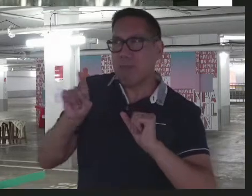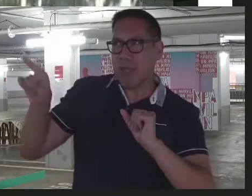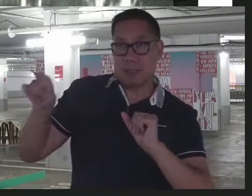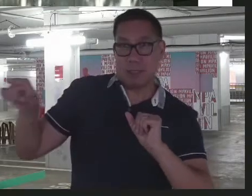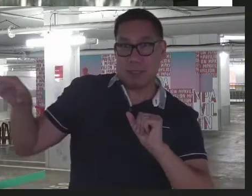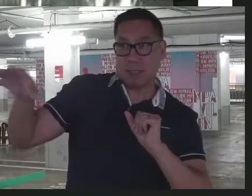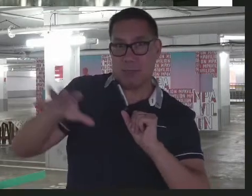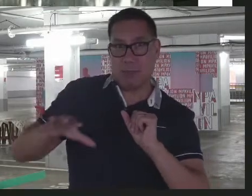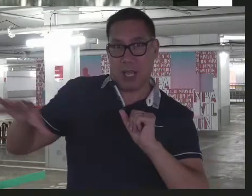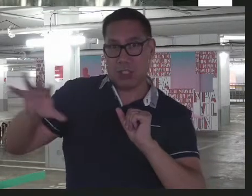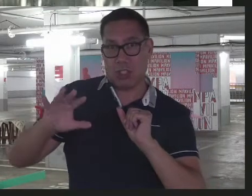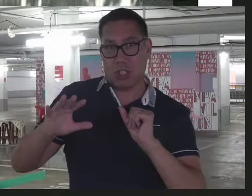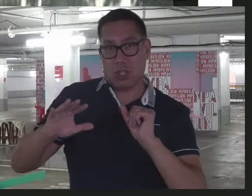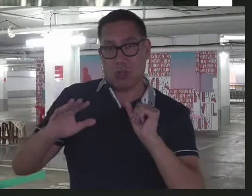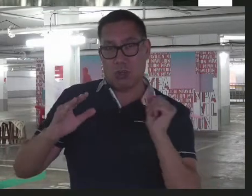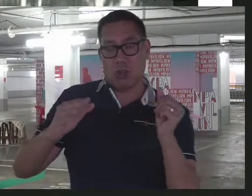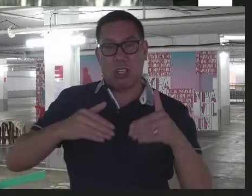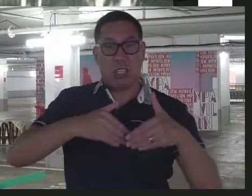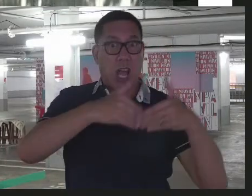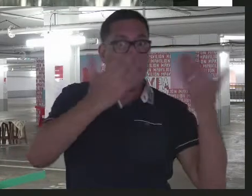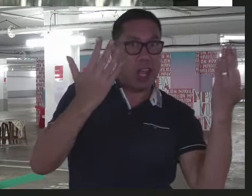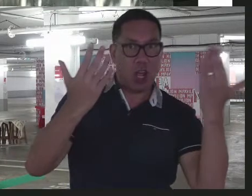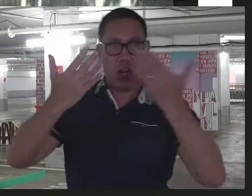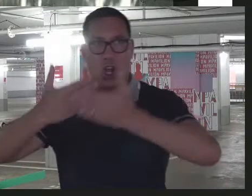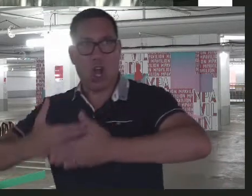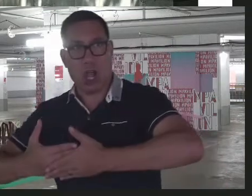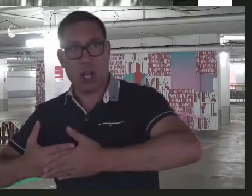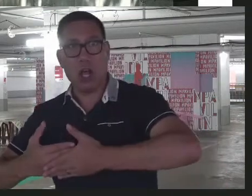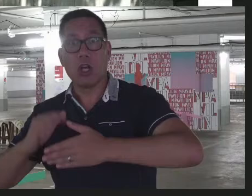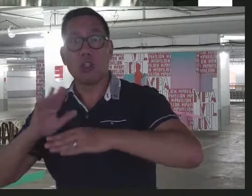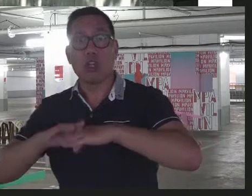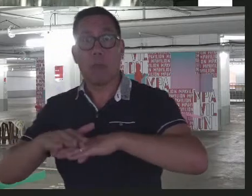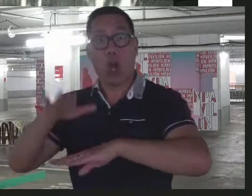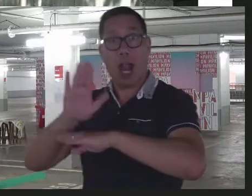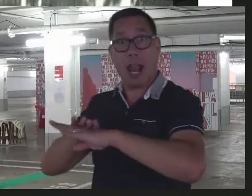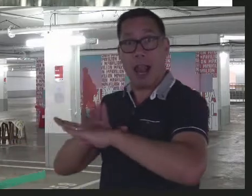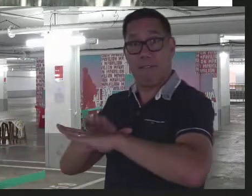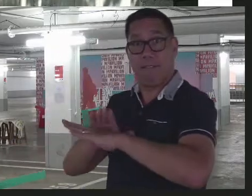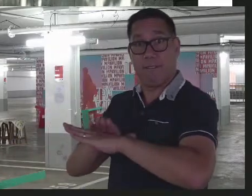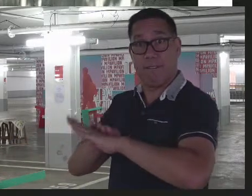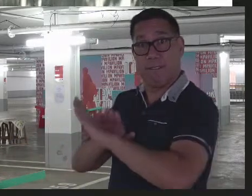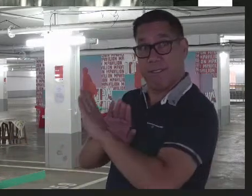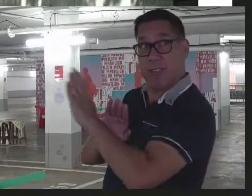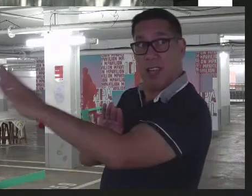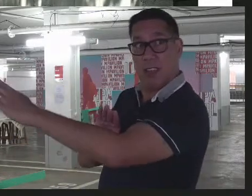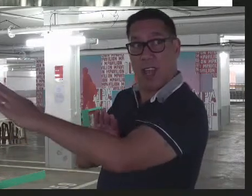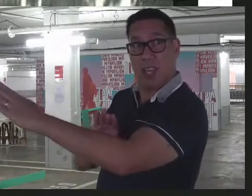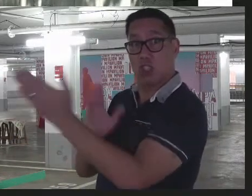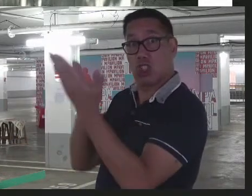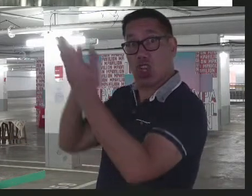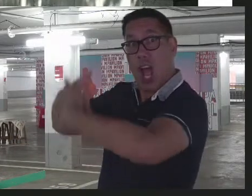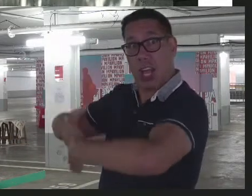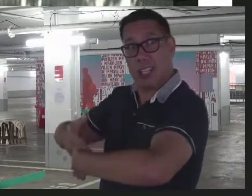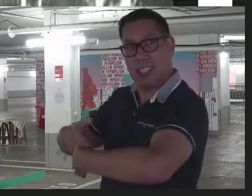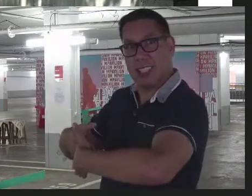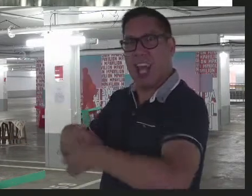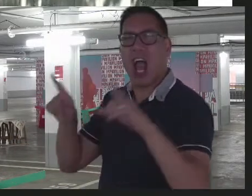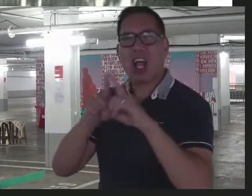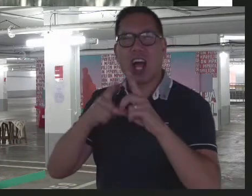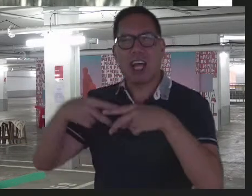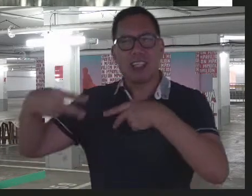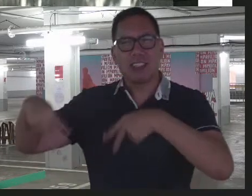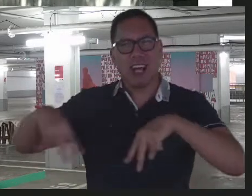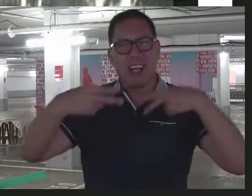space that transitions between day and night. So the image on the left is nighttime with glowing, with the sort of backlit. It's a little disco in the night, yeah.